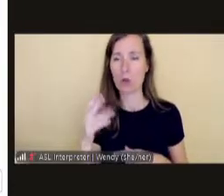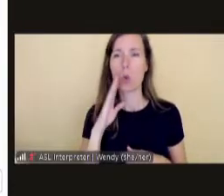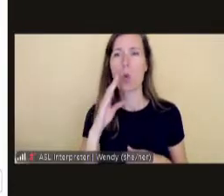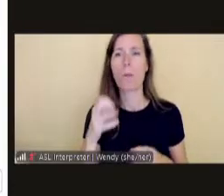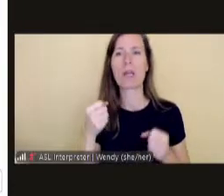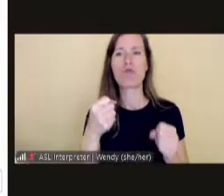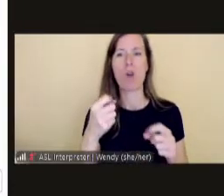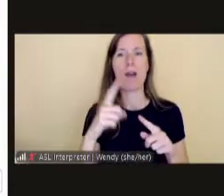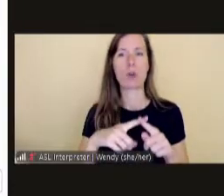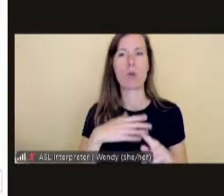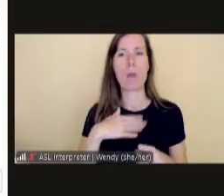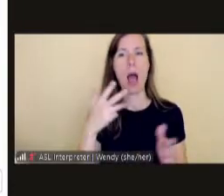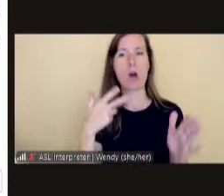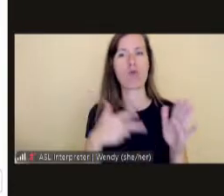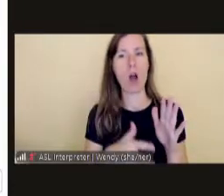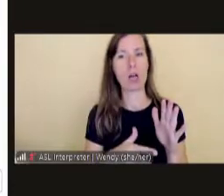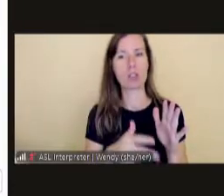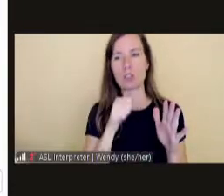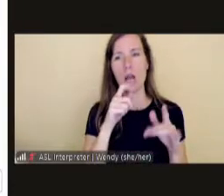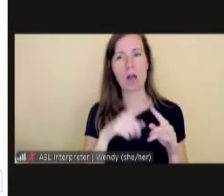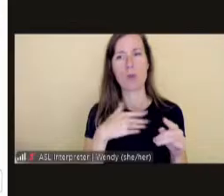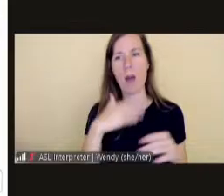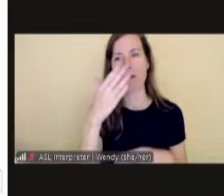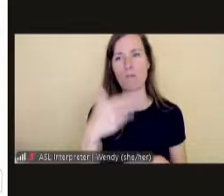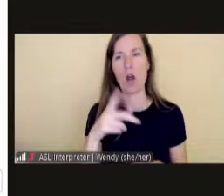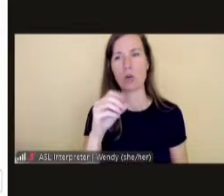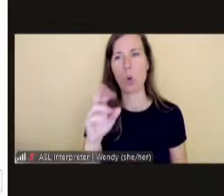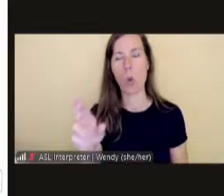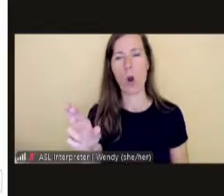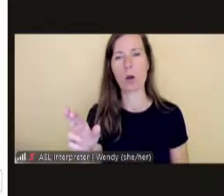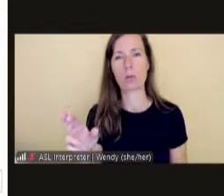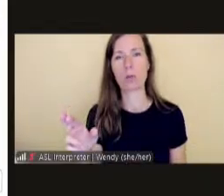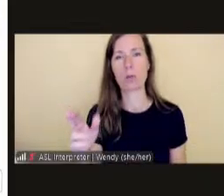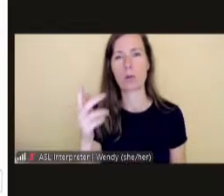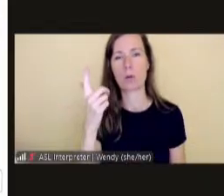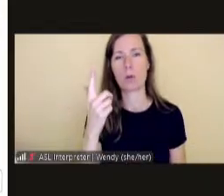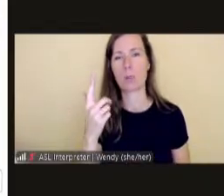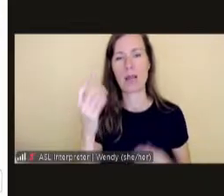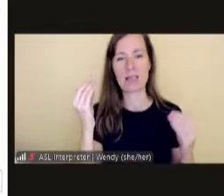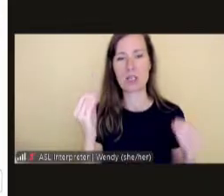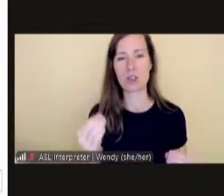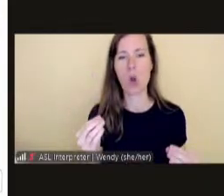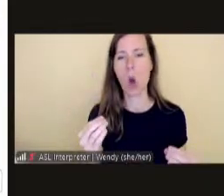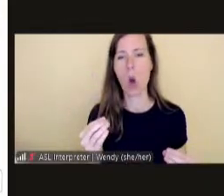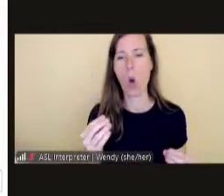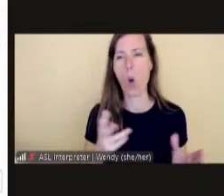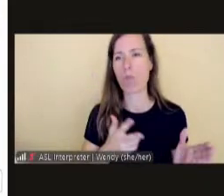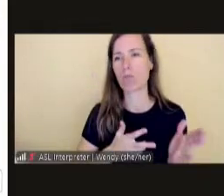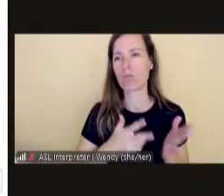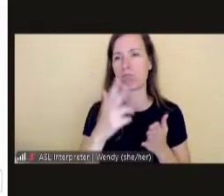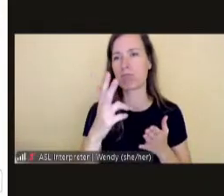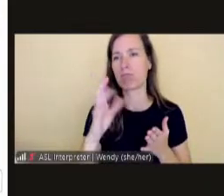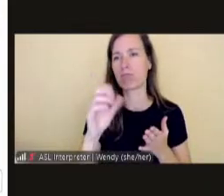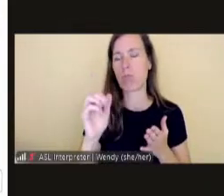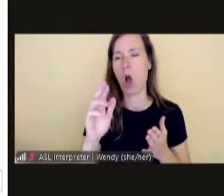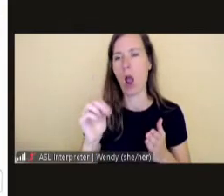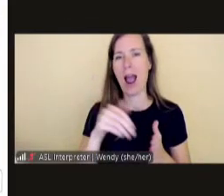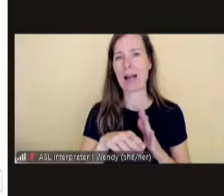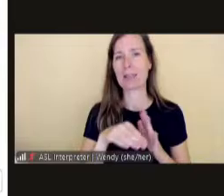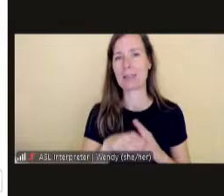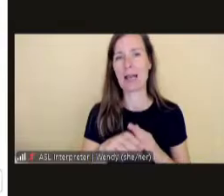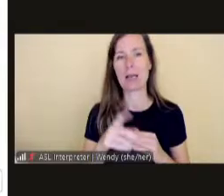garage, not to my front door, because there will be no vehicular access. You could walk to my front door on the sidewalk.